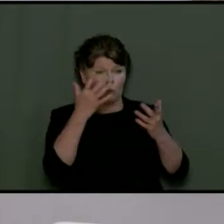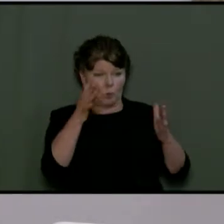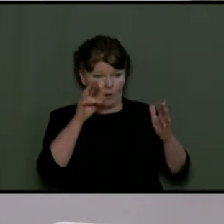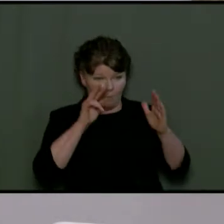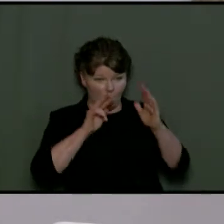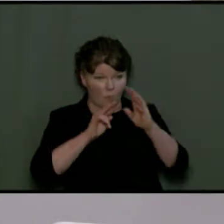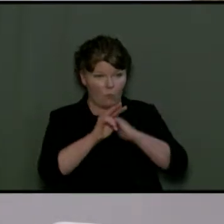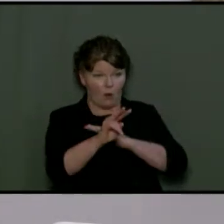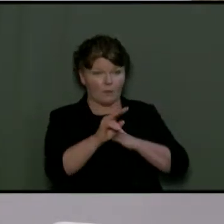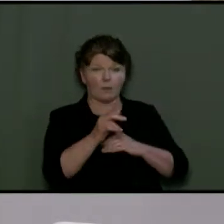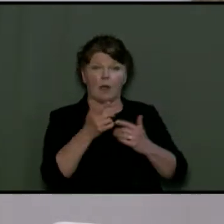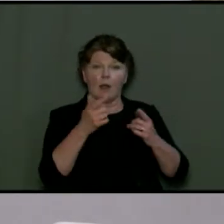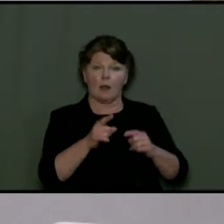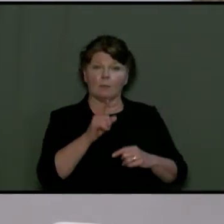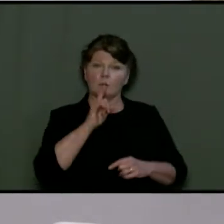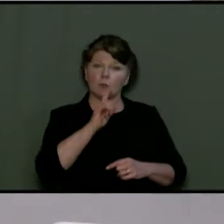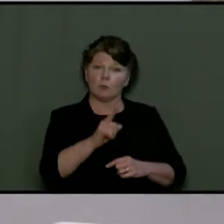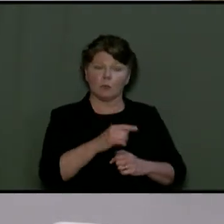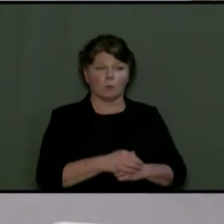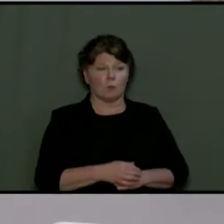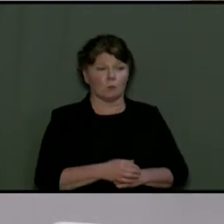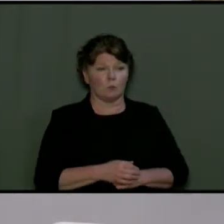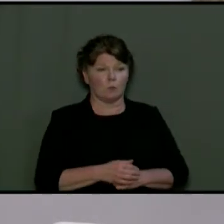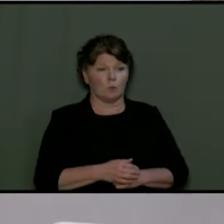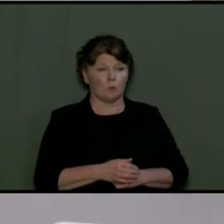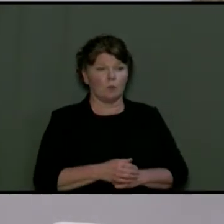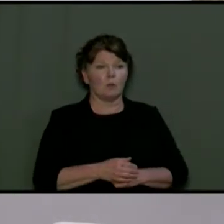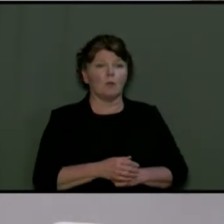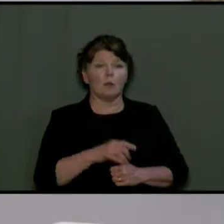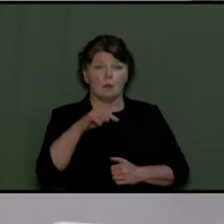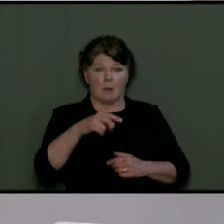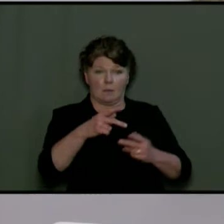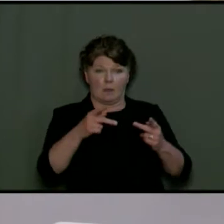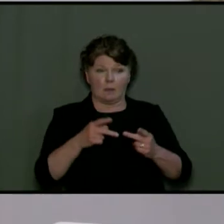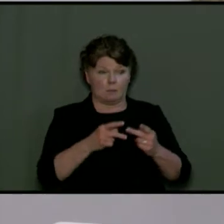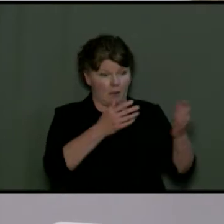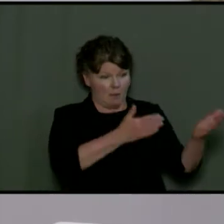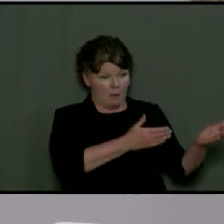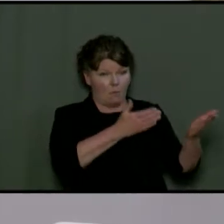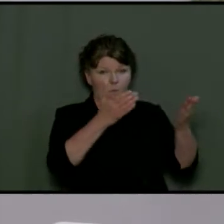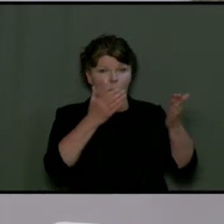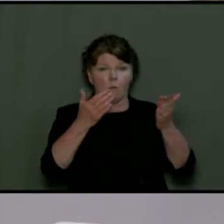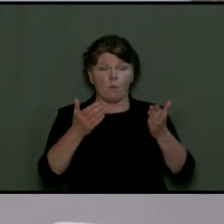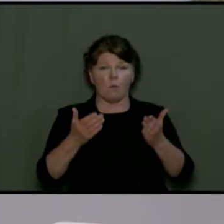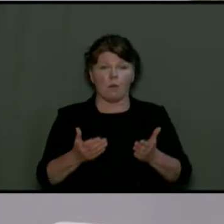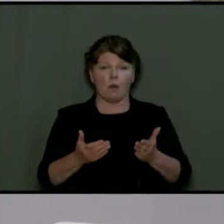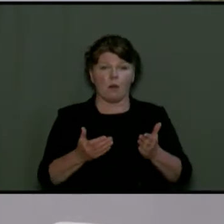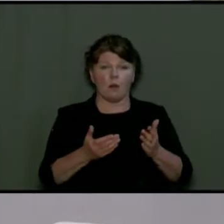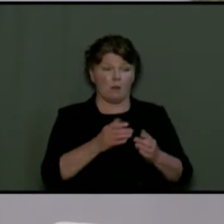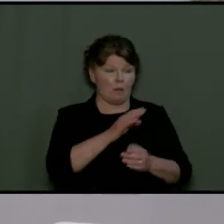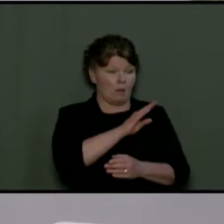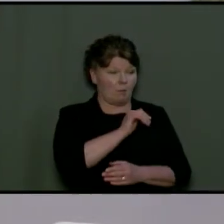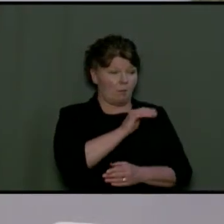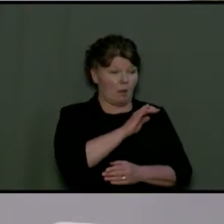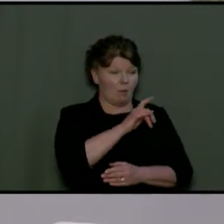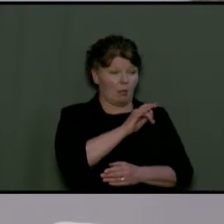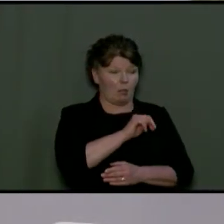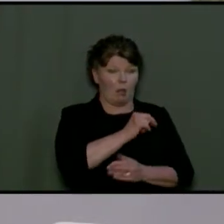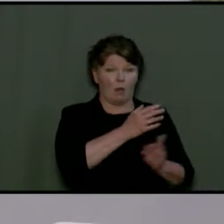prophesied come true, and bring back to this place from Babylon the